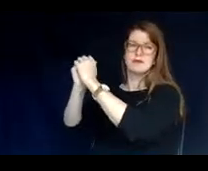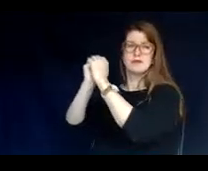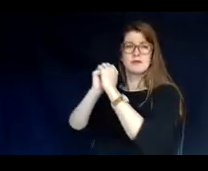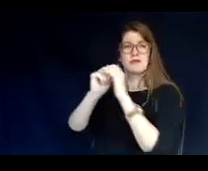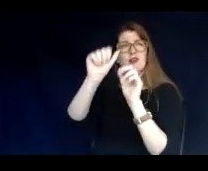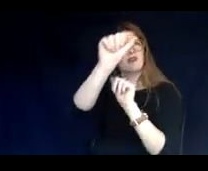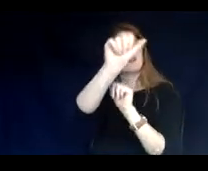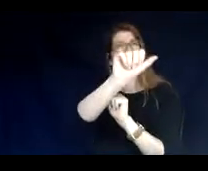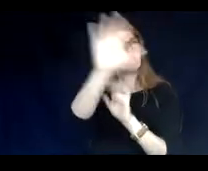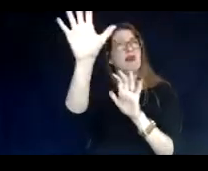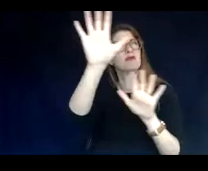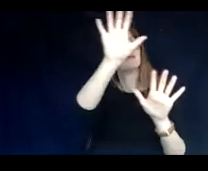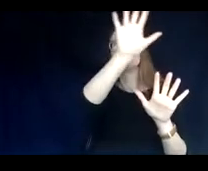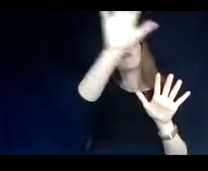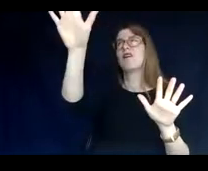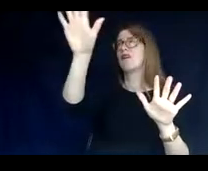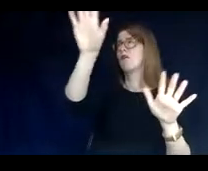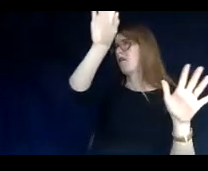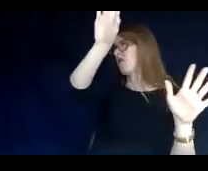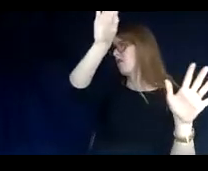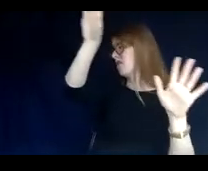Mountains bear your memory so